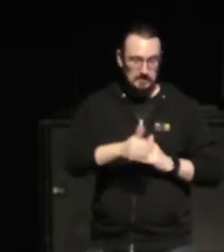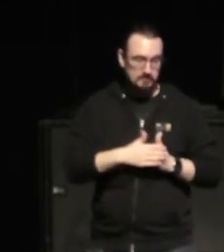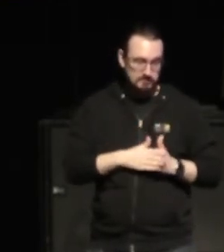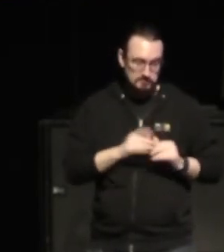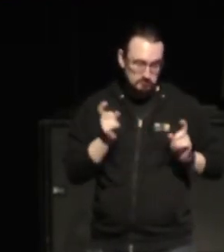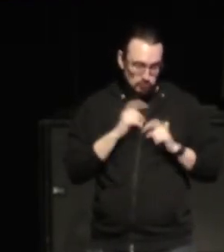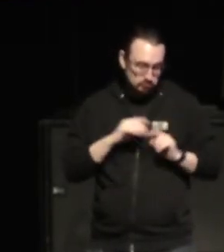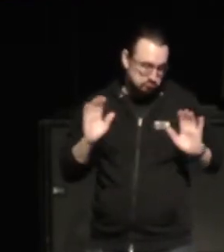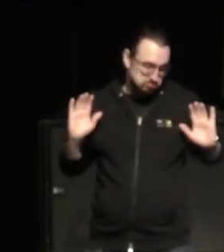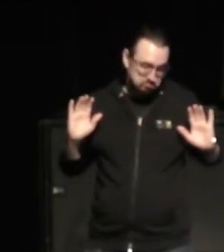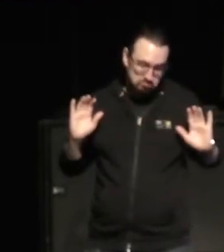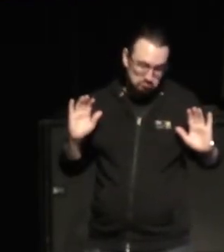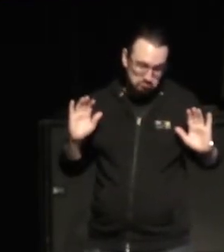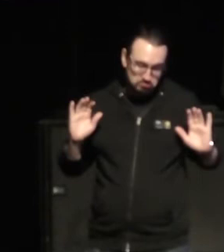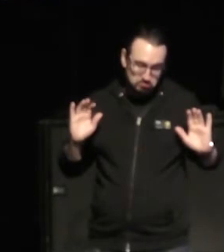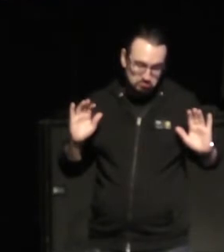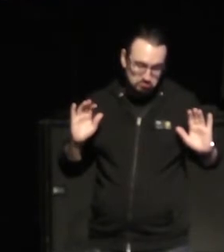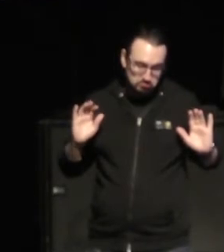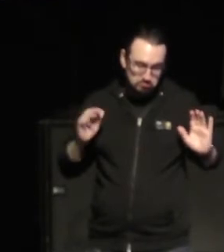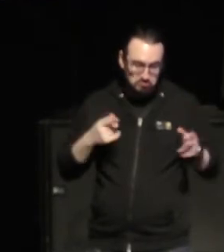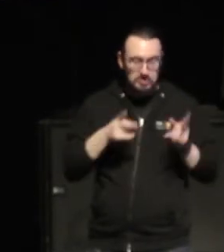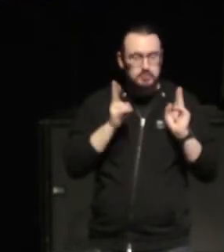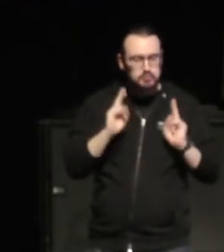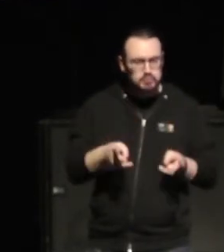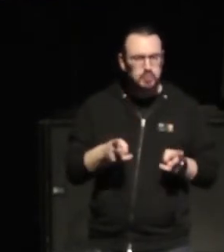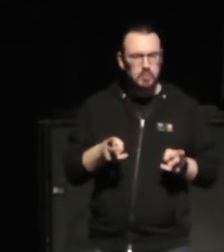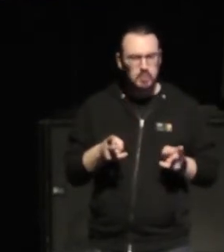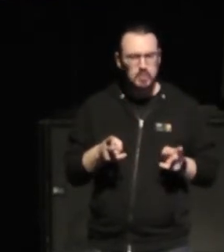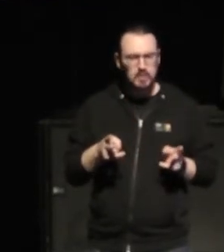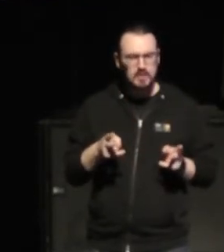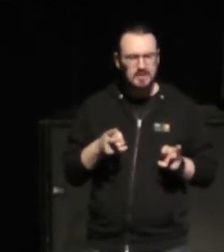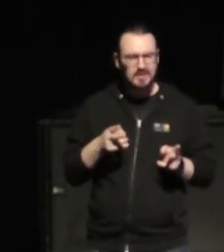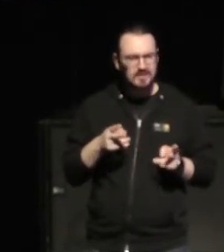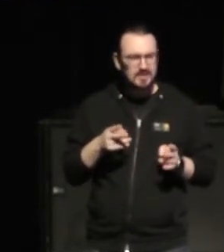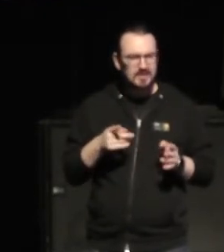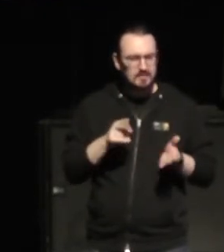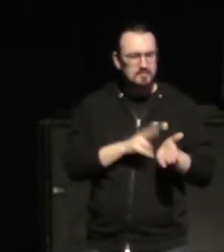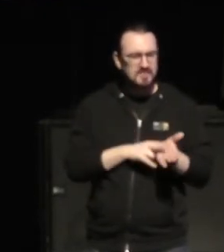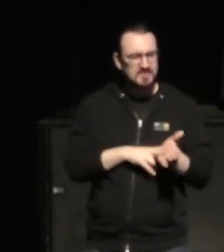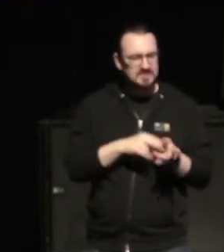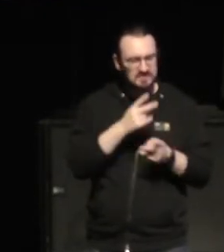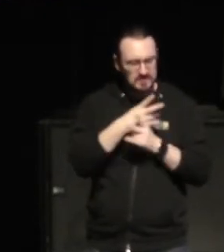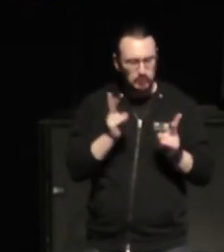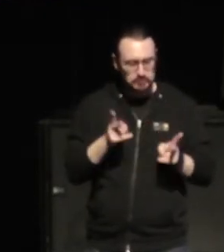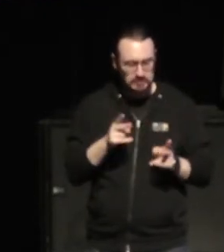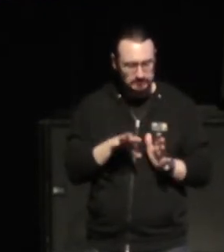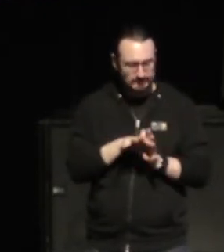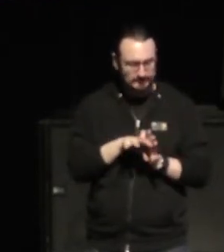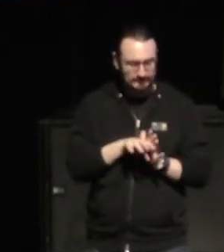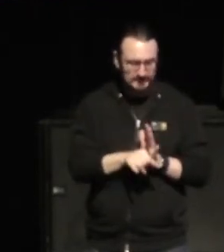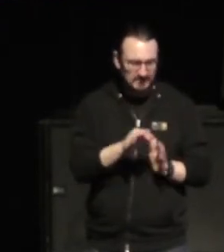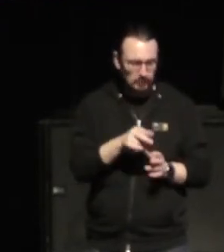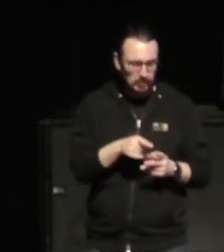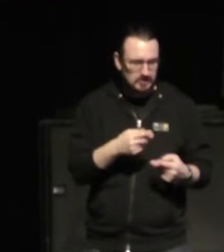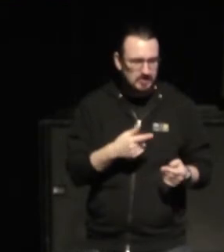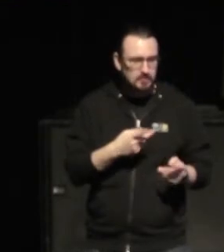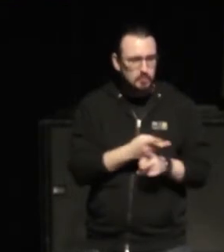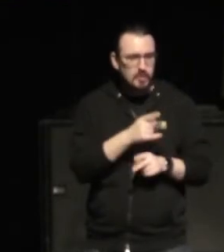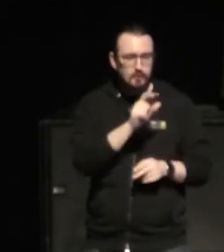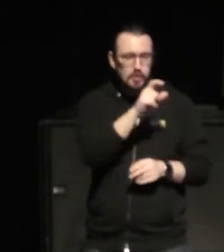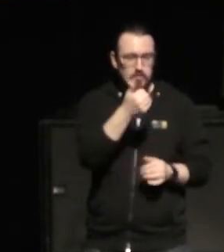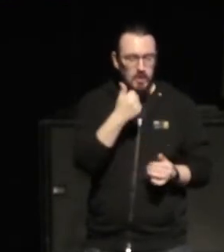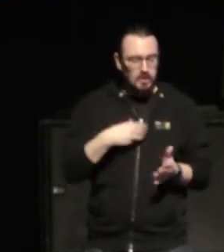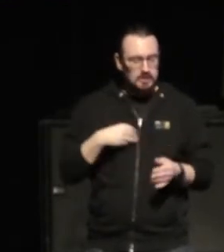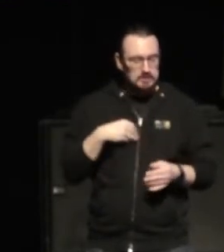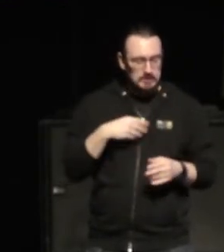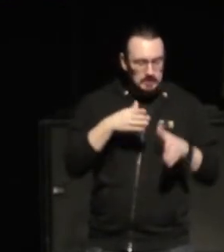no refundable. And they were so mad. So this kind of evidences that also the companies, they just go for the money,